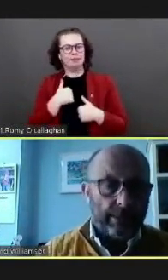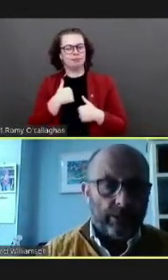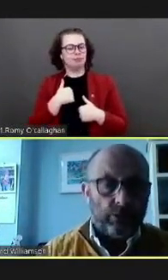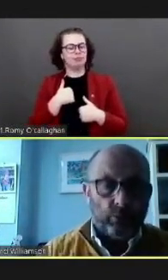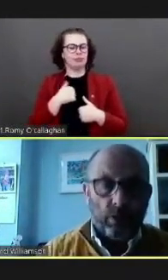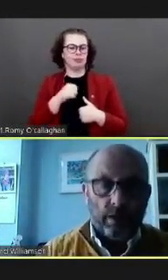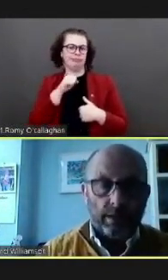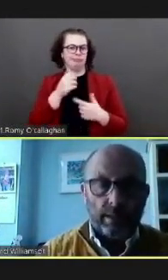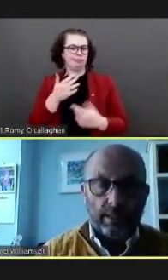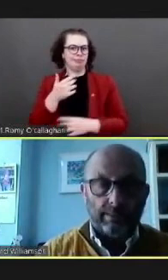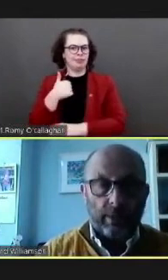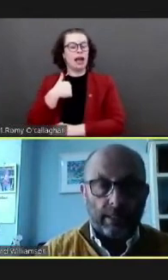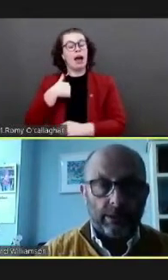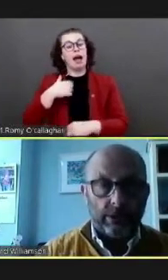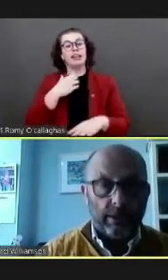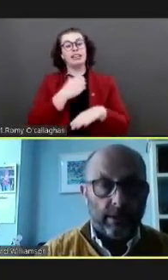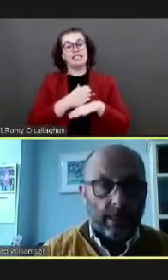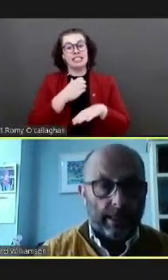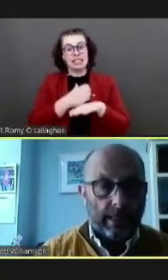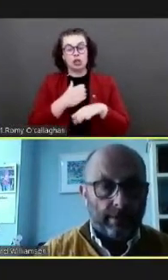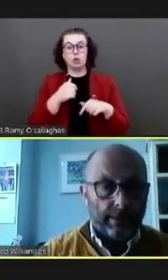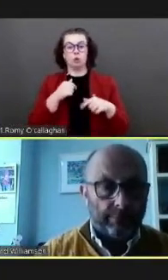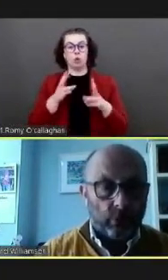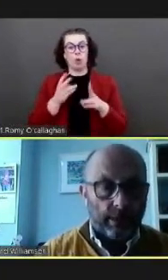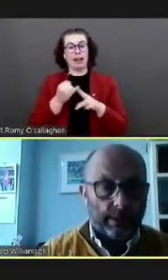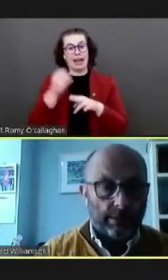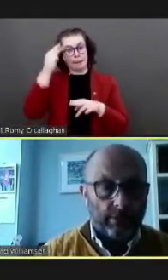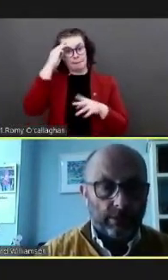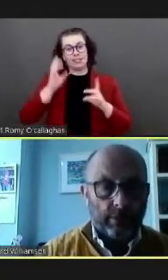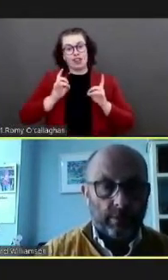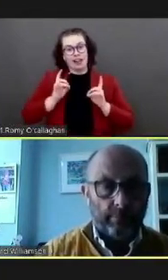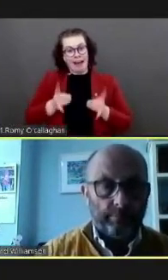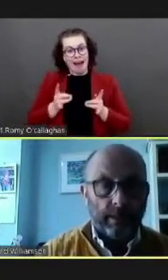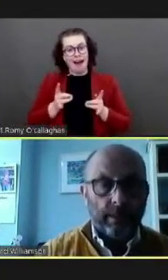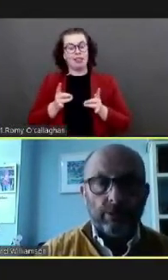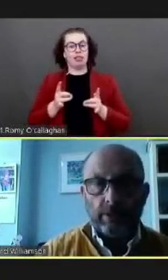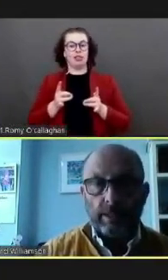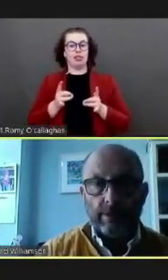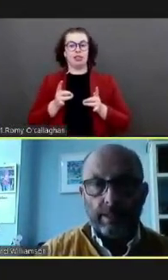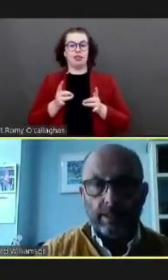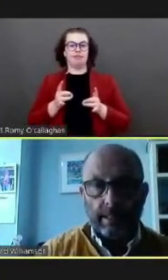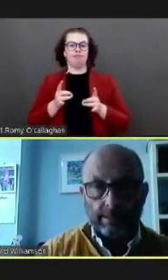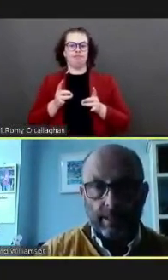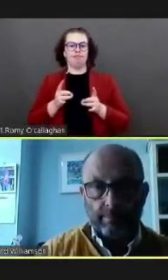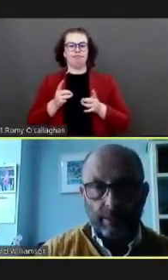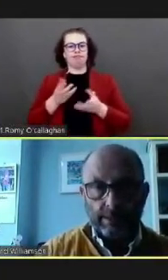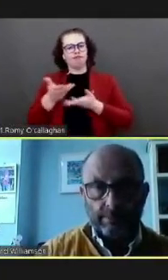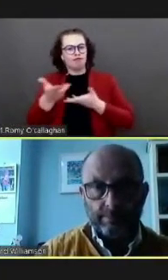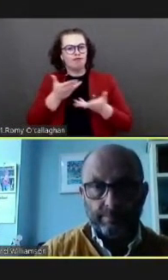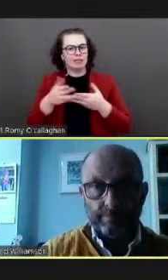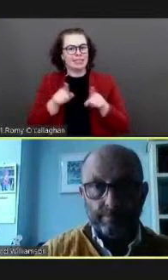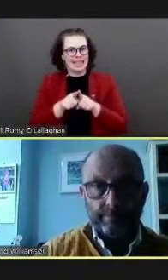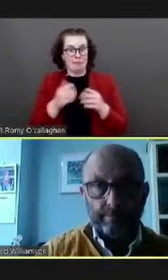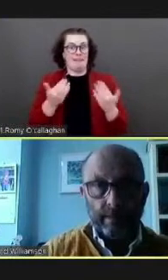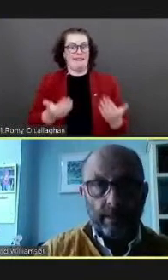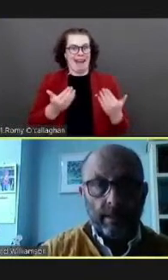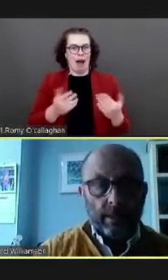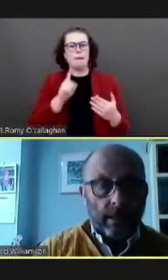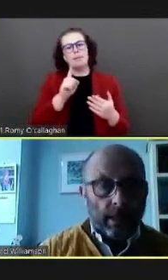And I continue to work as a practitioner and carry a small caseload as well. So can I have the next slide, please?